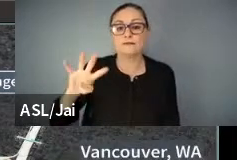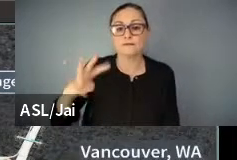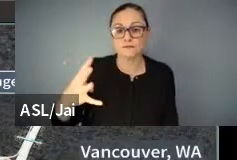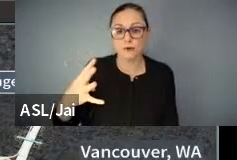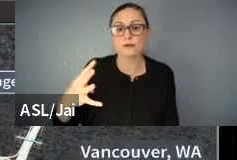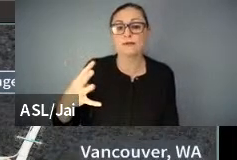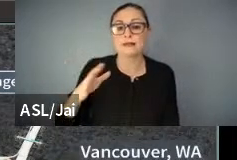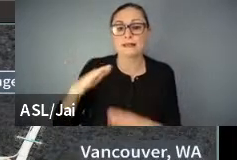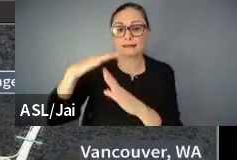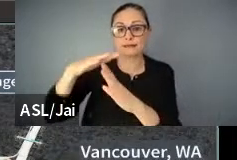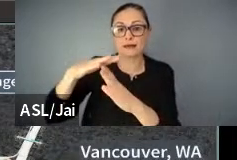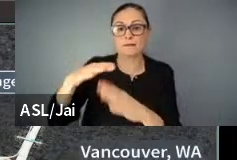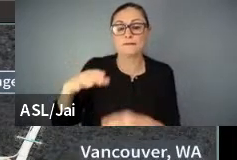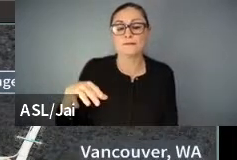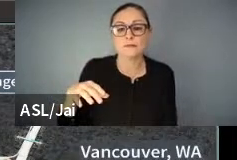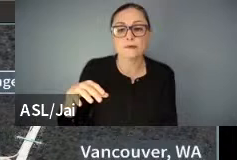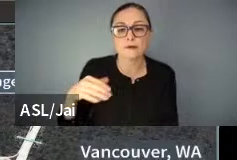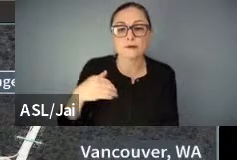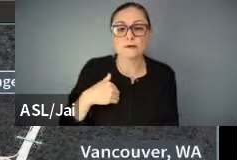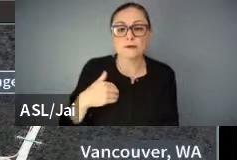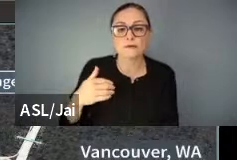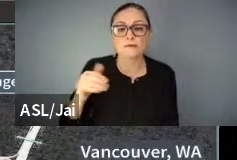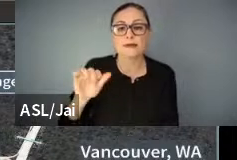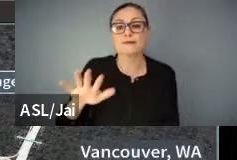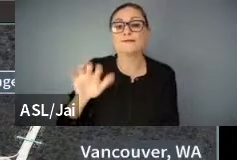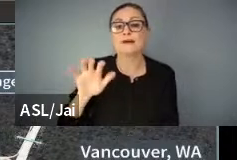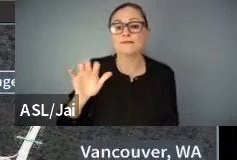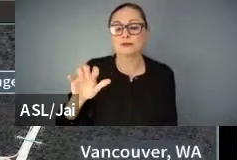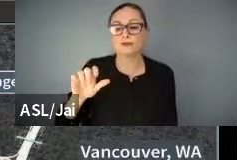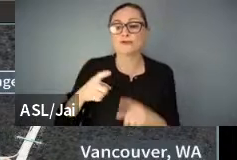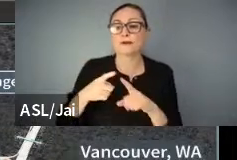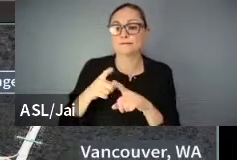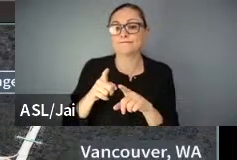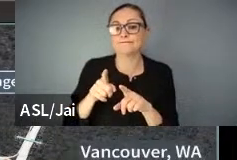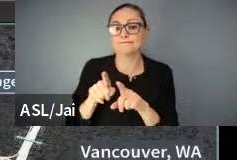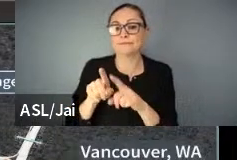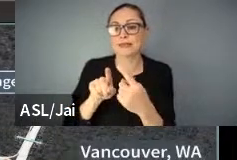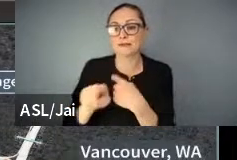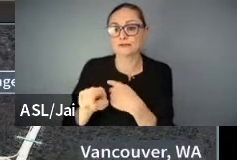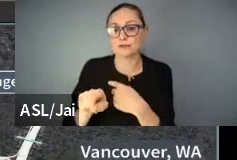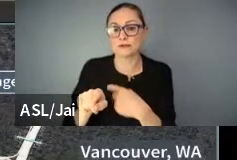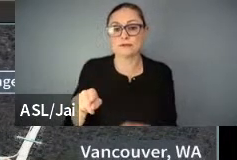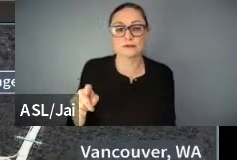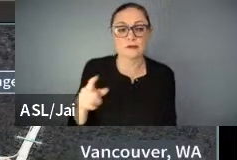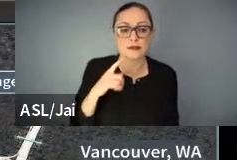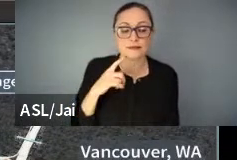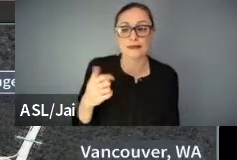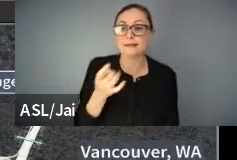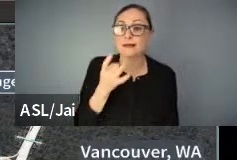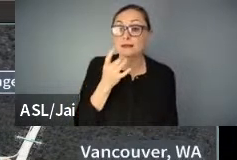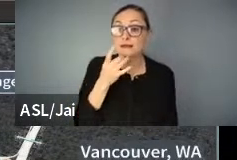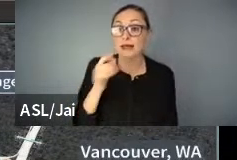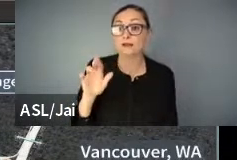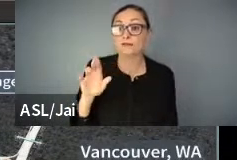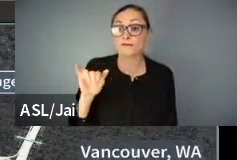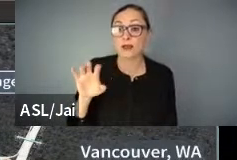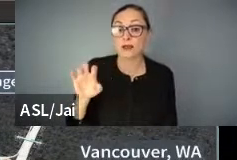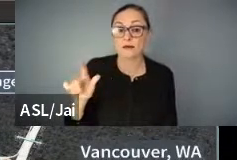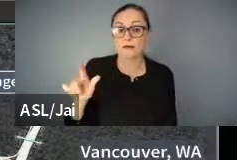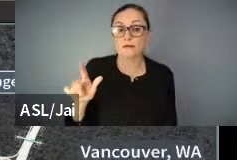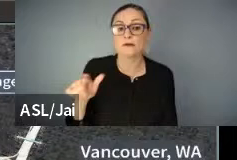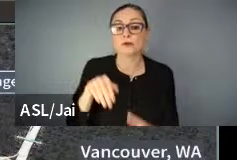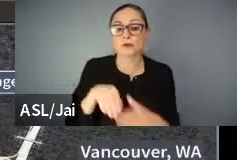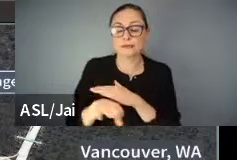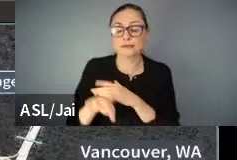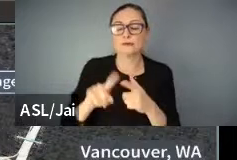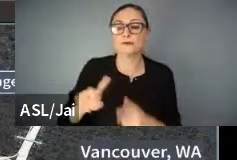at the top of the screen, SR500 interchange. Light rail is shown in yellow here, extending again from Expo into